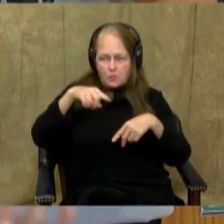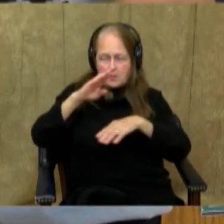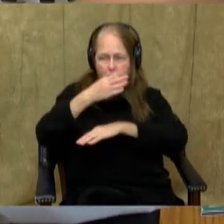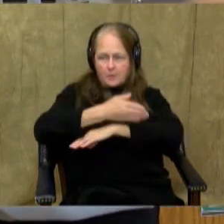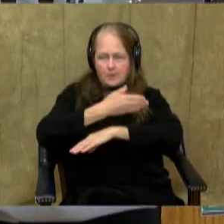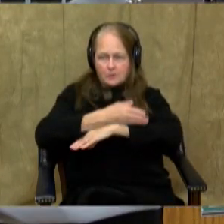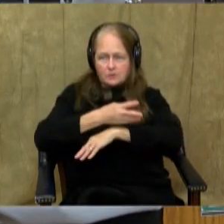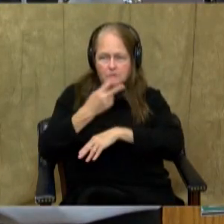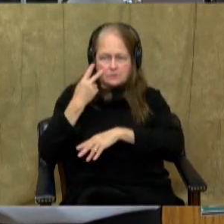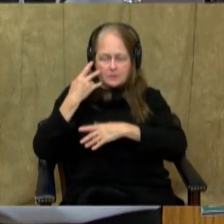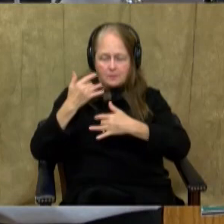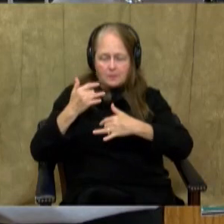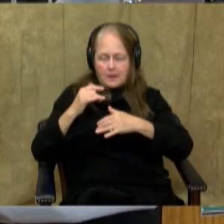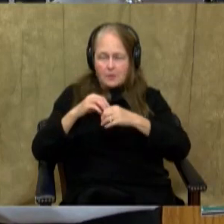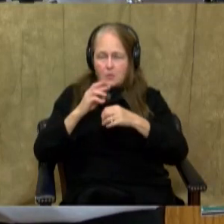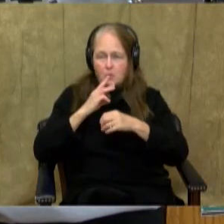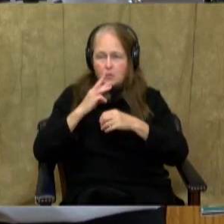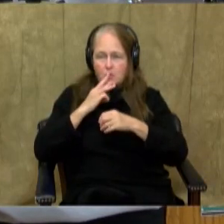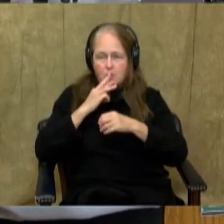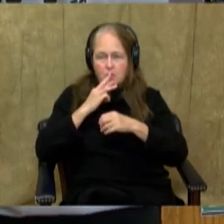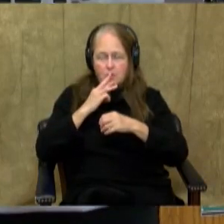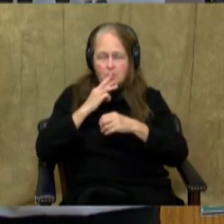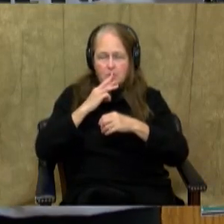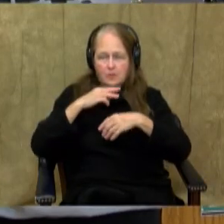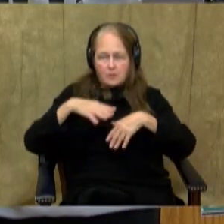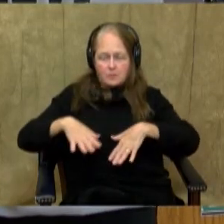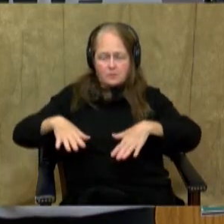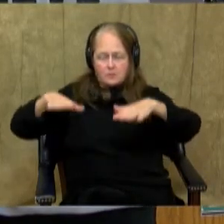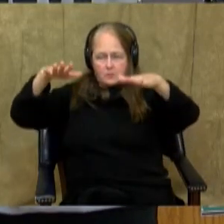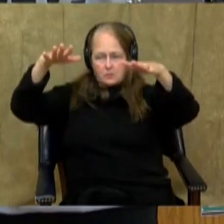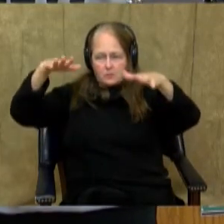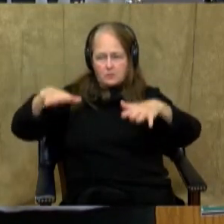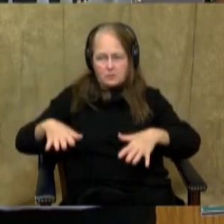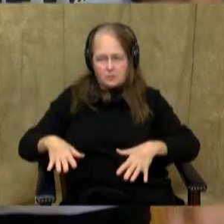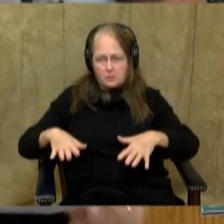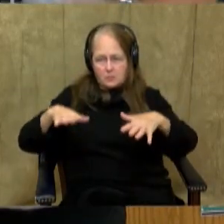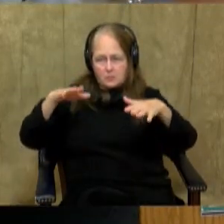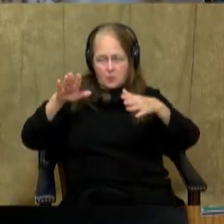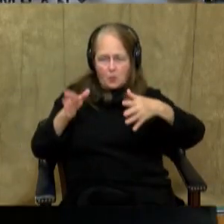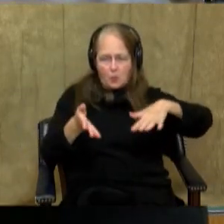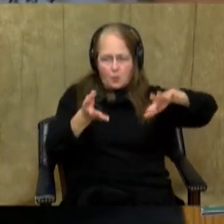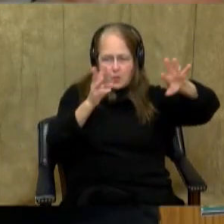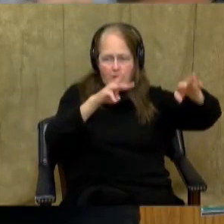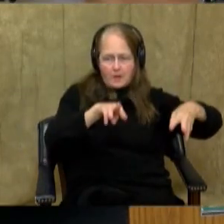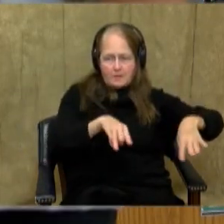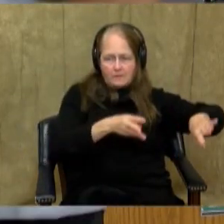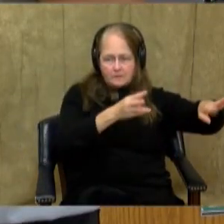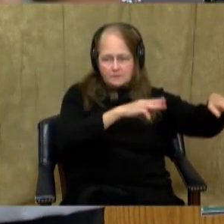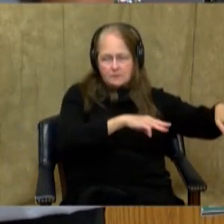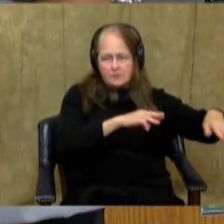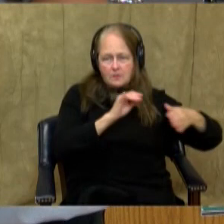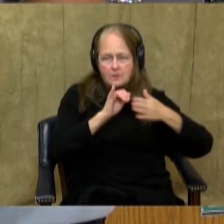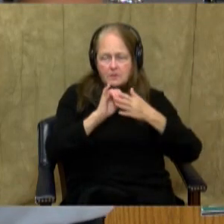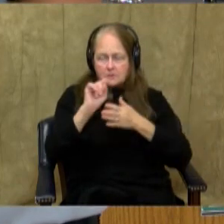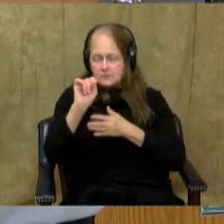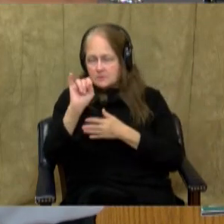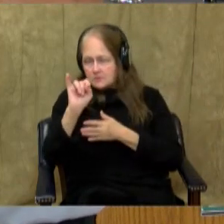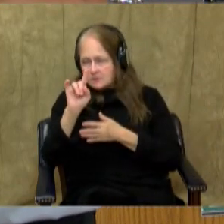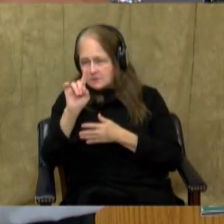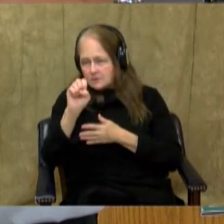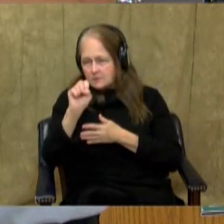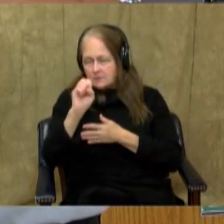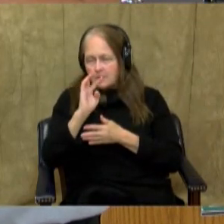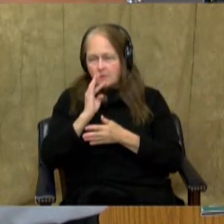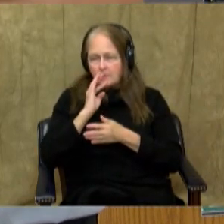beach and you're out there playing in the water, I'm not talking about how big the waves are. When we're talking about tides,